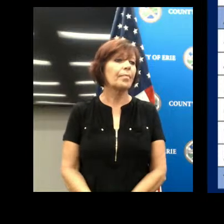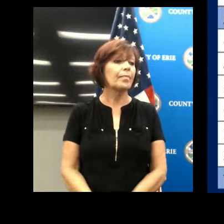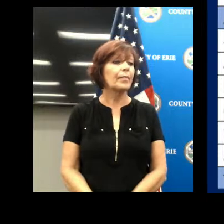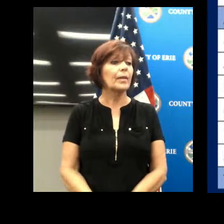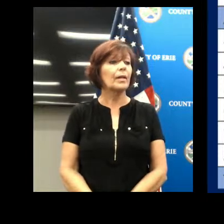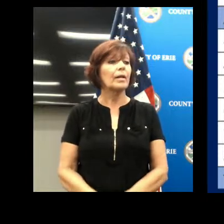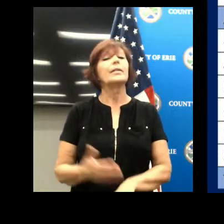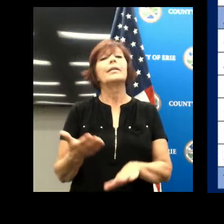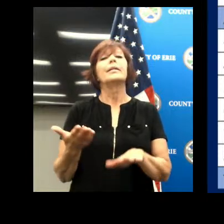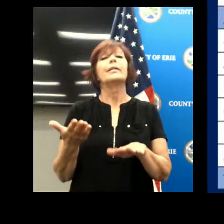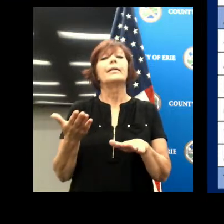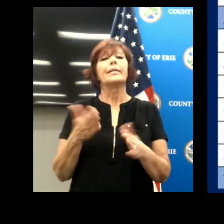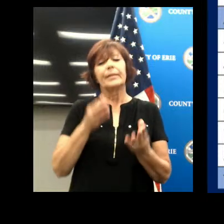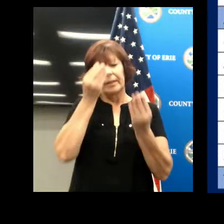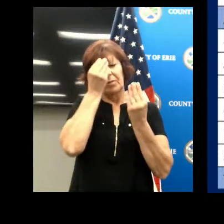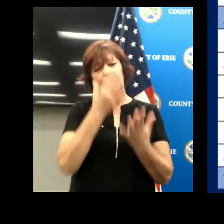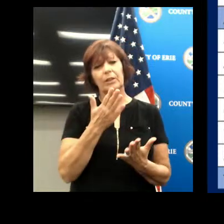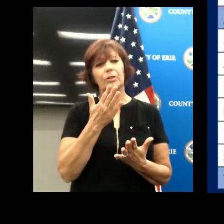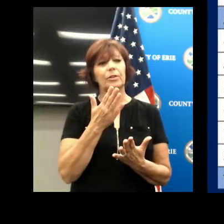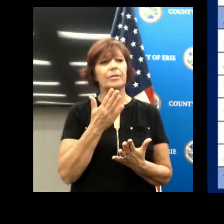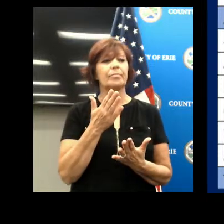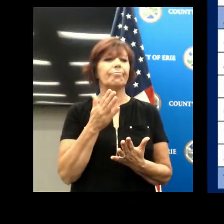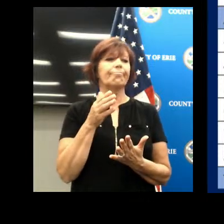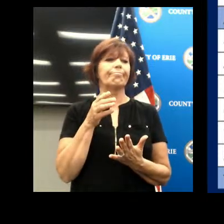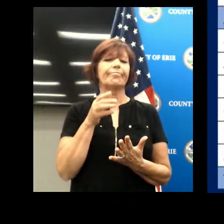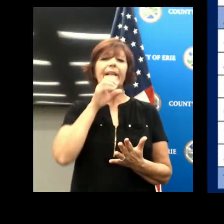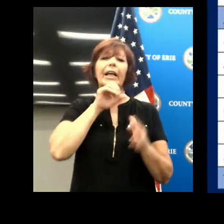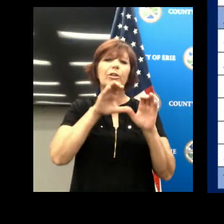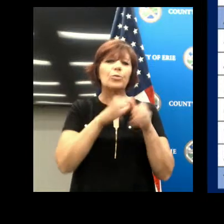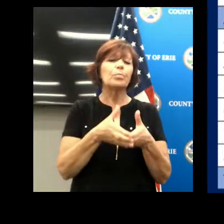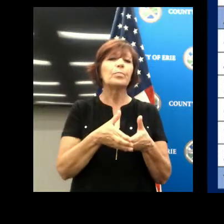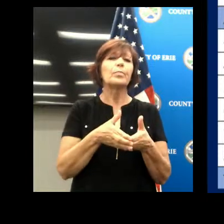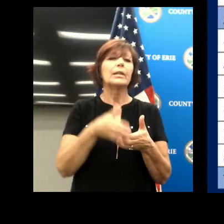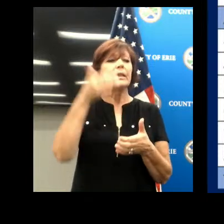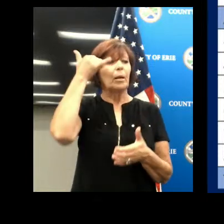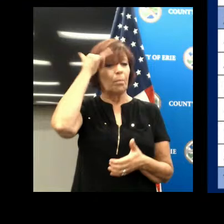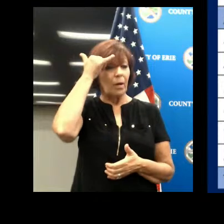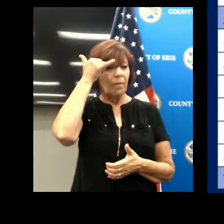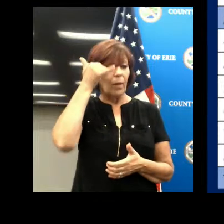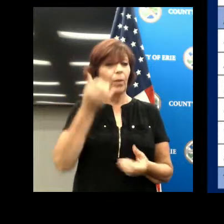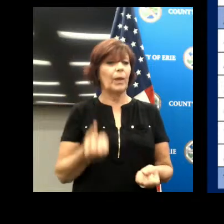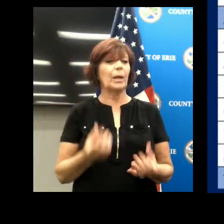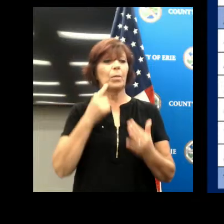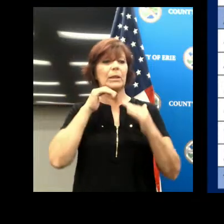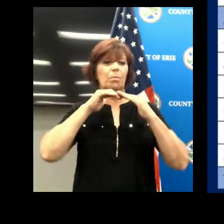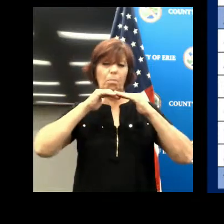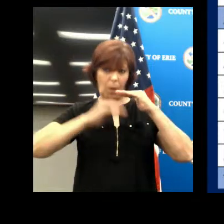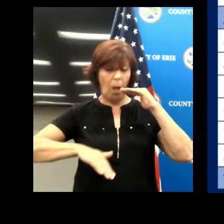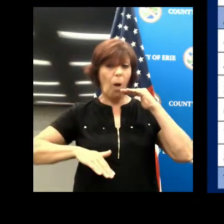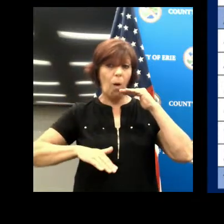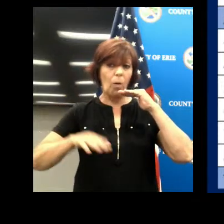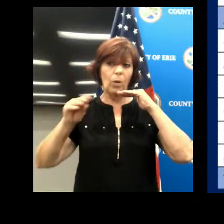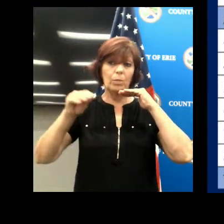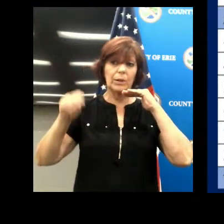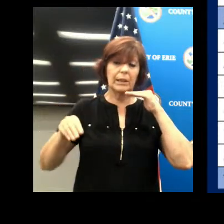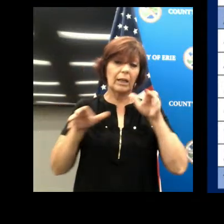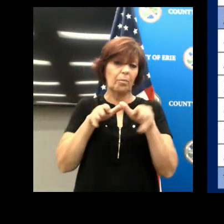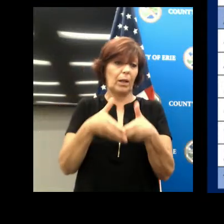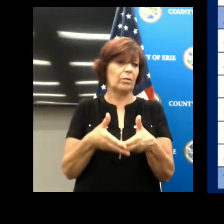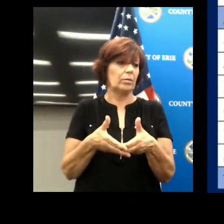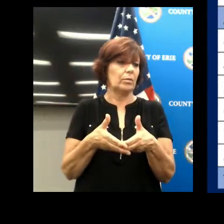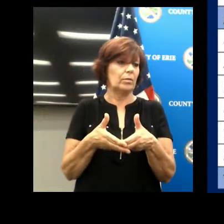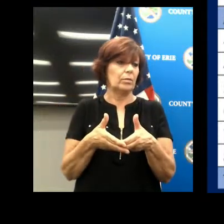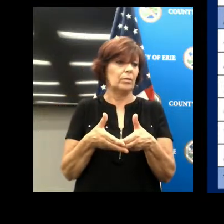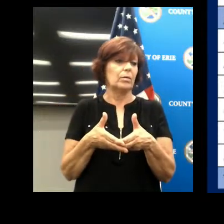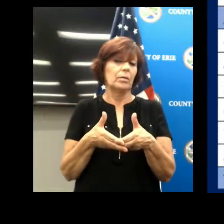And mortality data by residents, age group. City of Buffalo, the number of fatalities is actually below the percentage of the population. We've